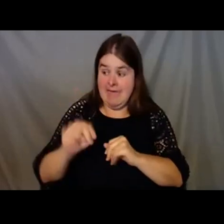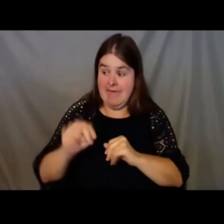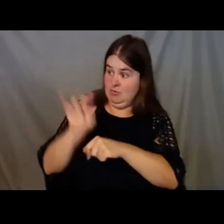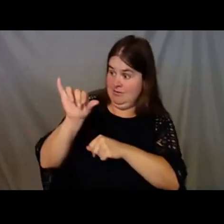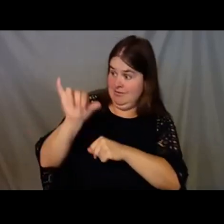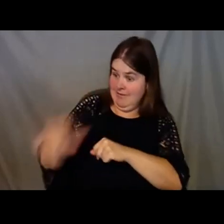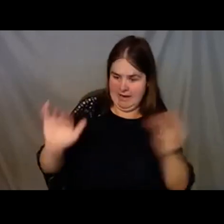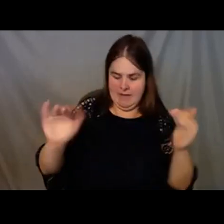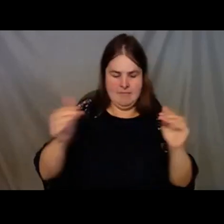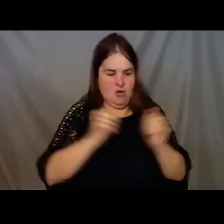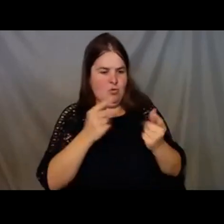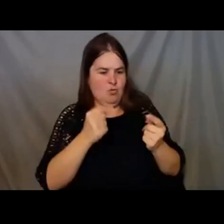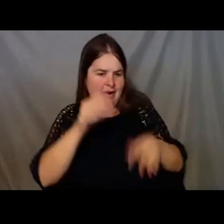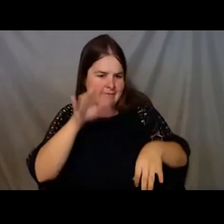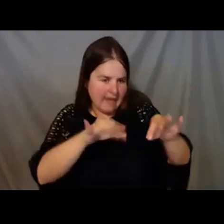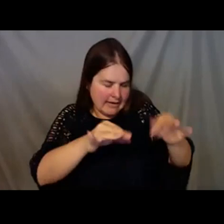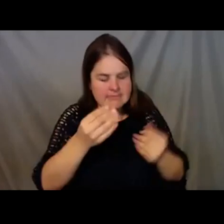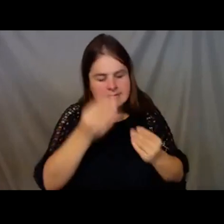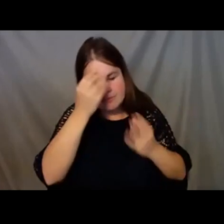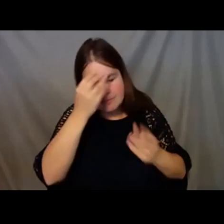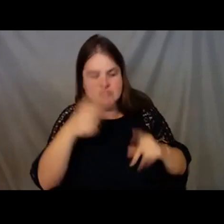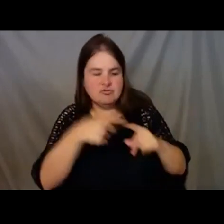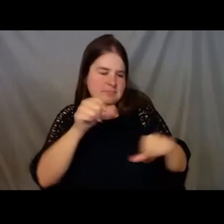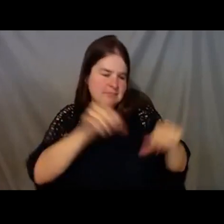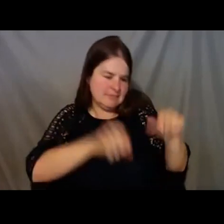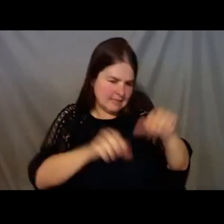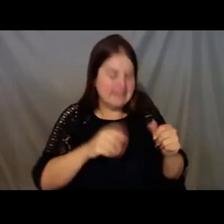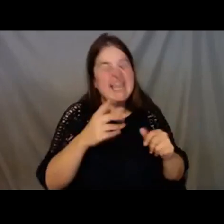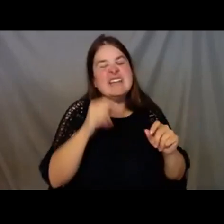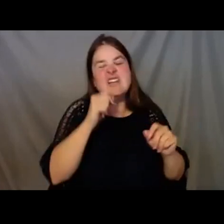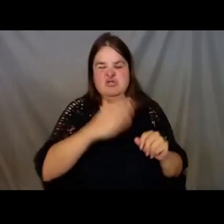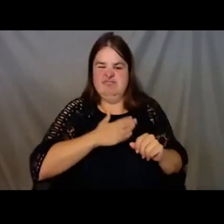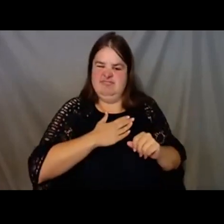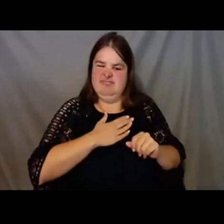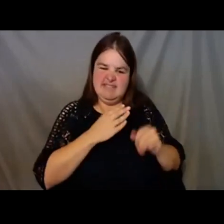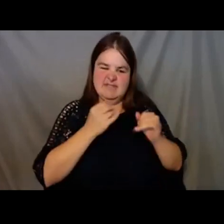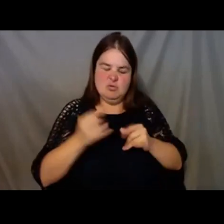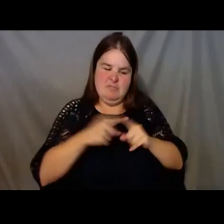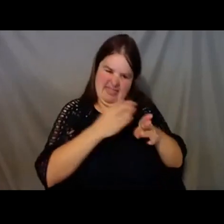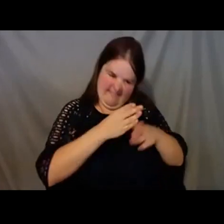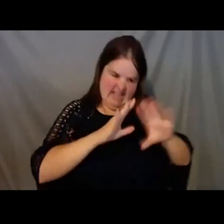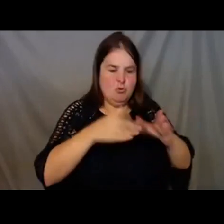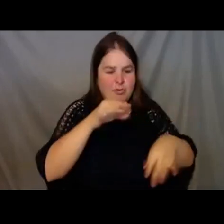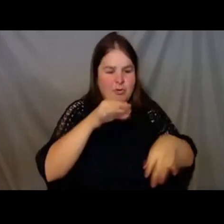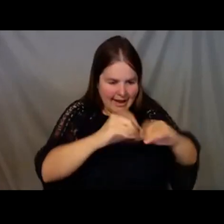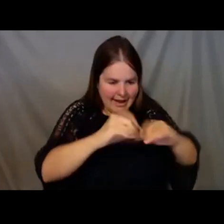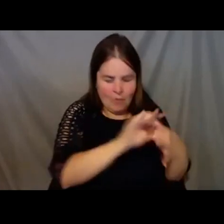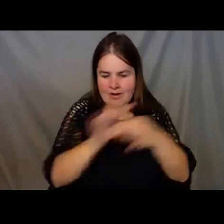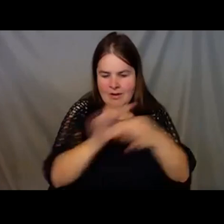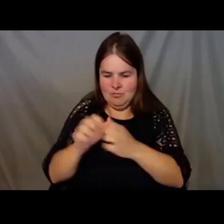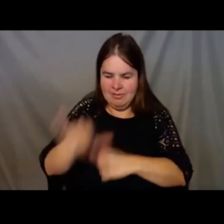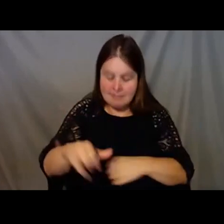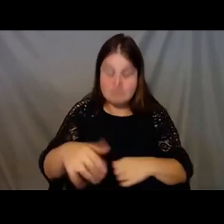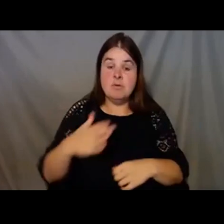compare that to what the implications of your own work are, or the implications of the field. And so I think a lot of my approach is